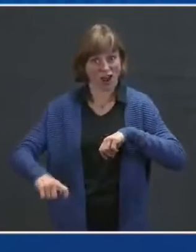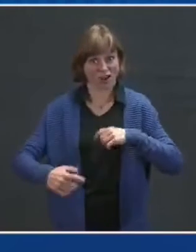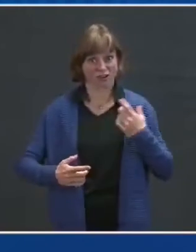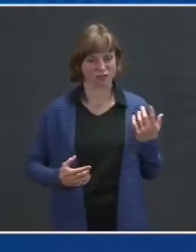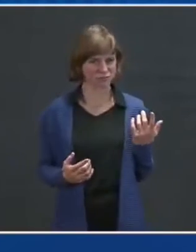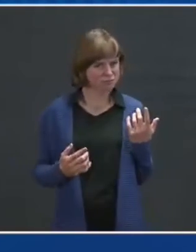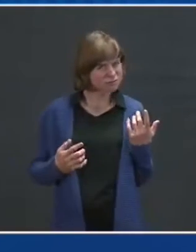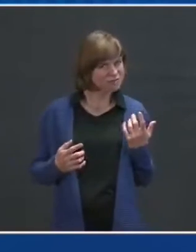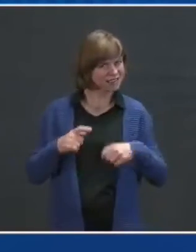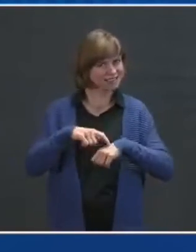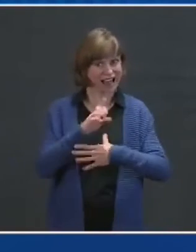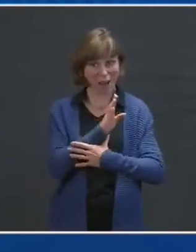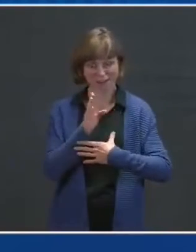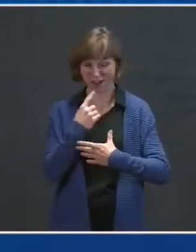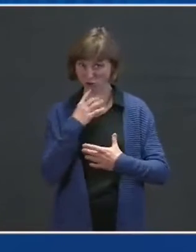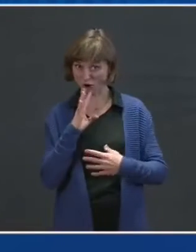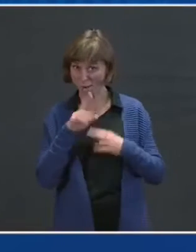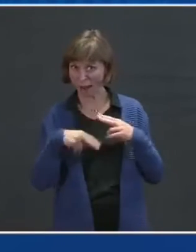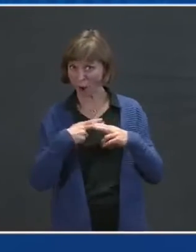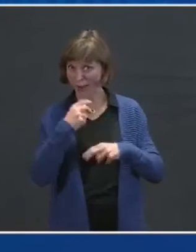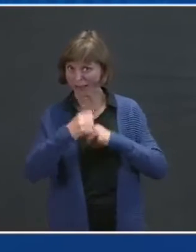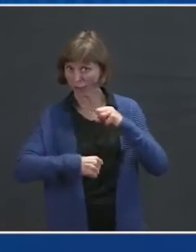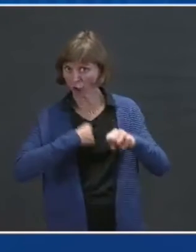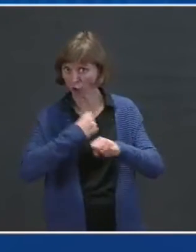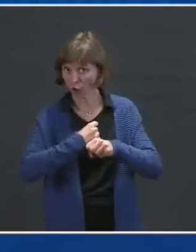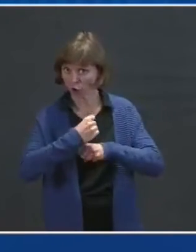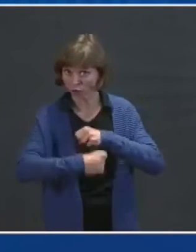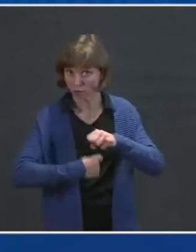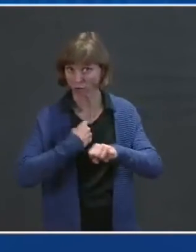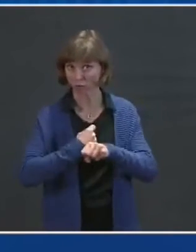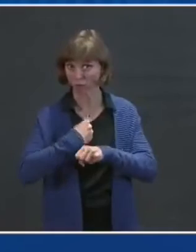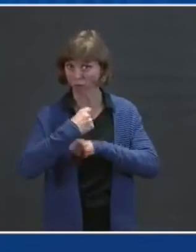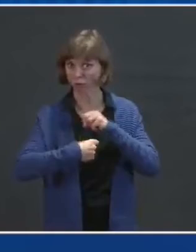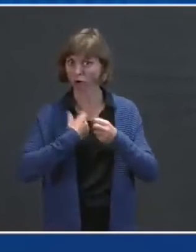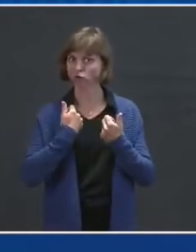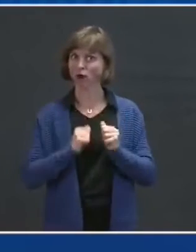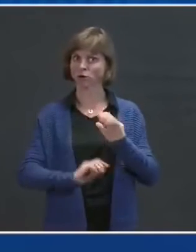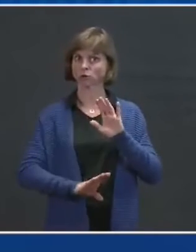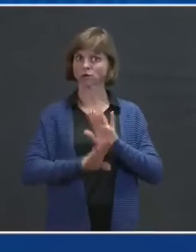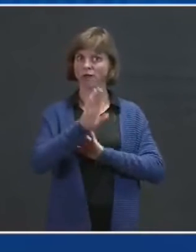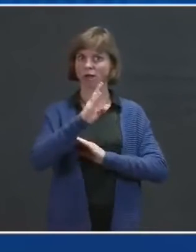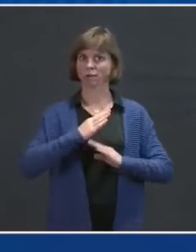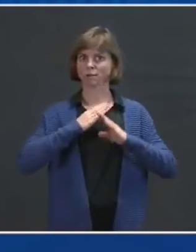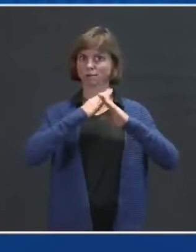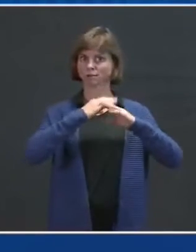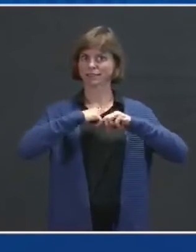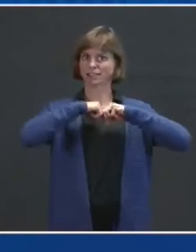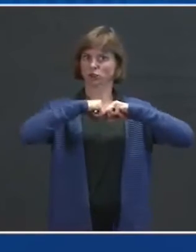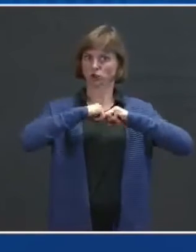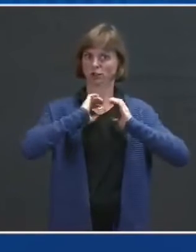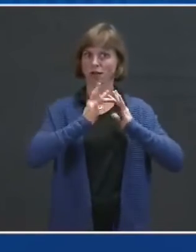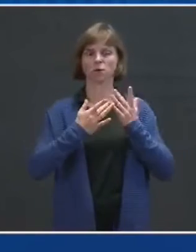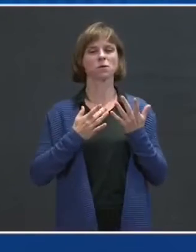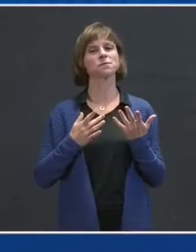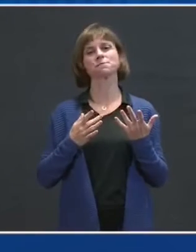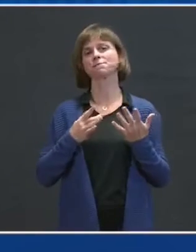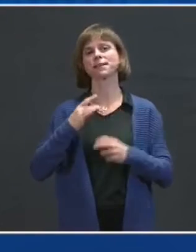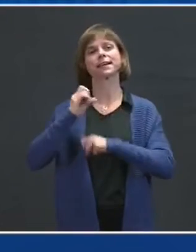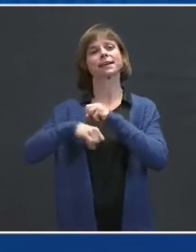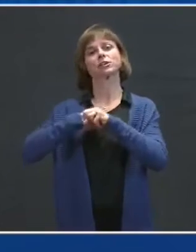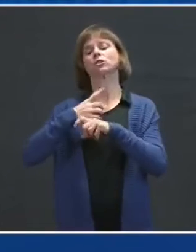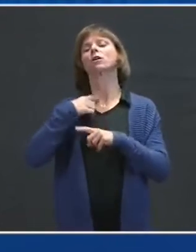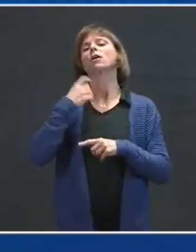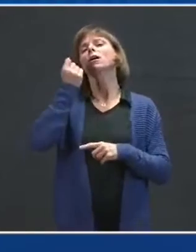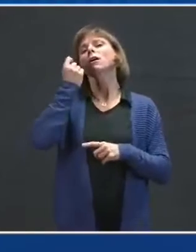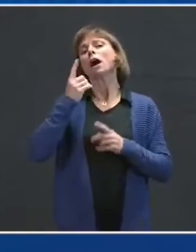talking about years potentially to try and secure some of these networks going forward? We certainly don't have years. It's wise when planning in cybersecurity